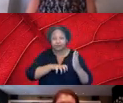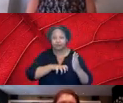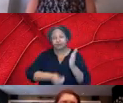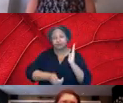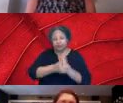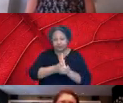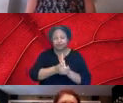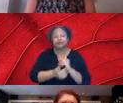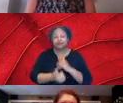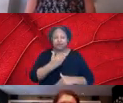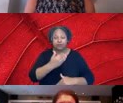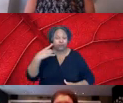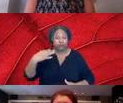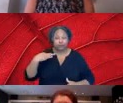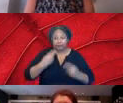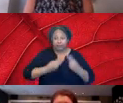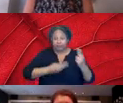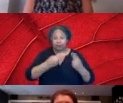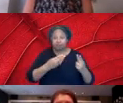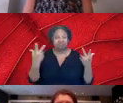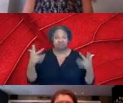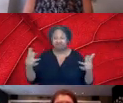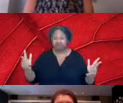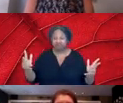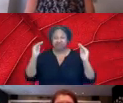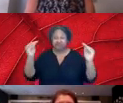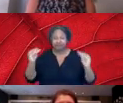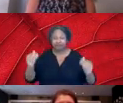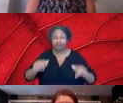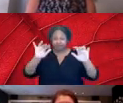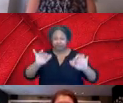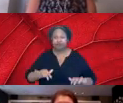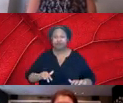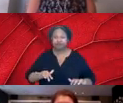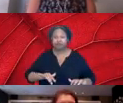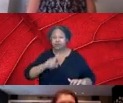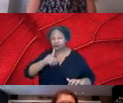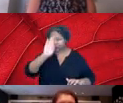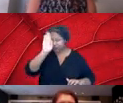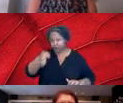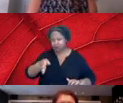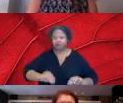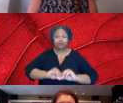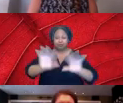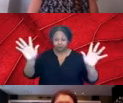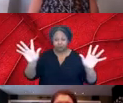attachments. And that's it. So it's a fairly straightforward